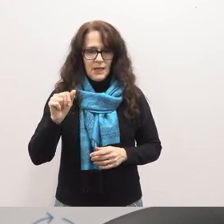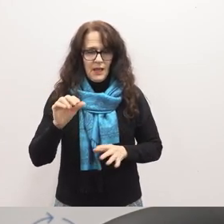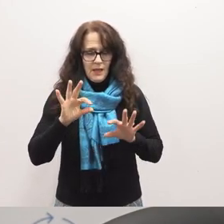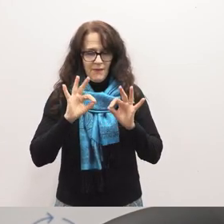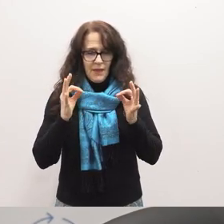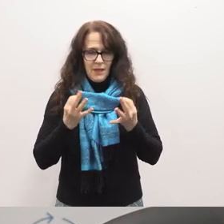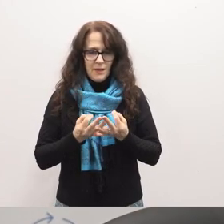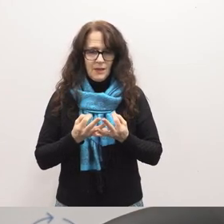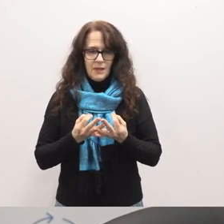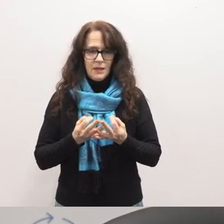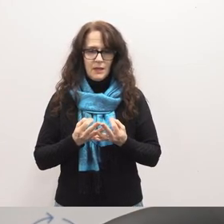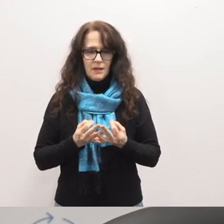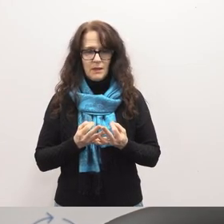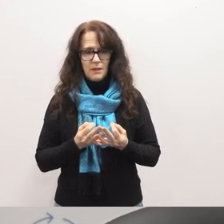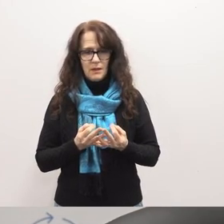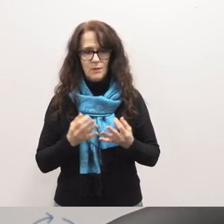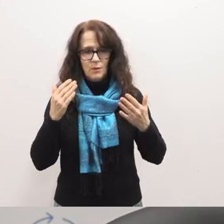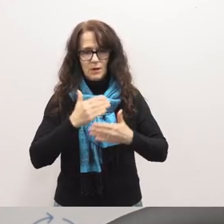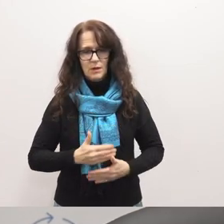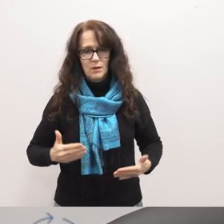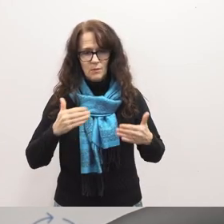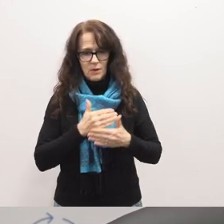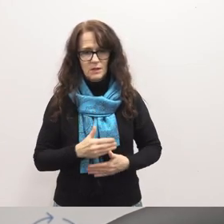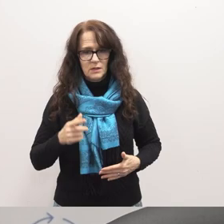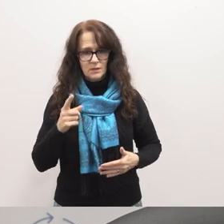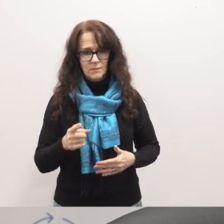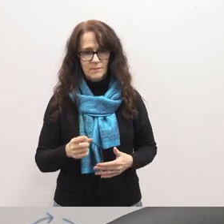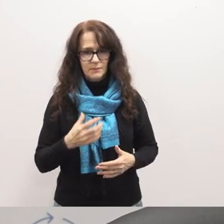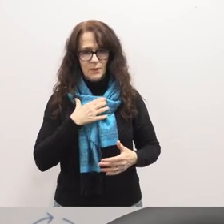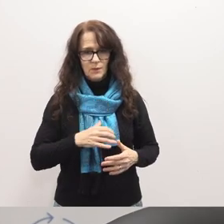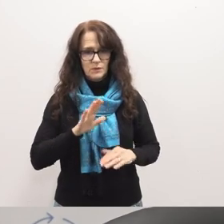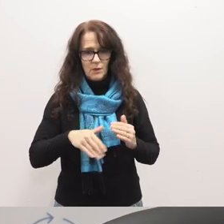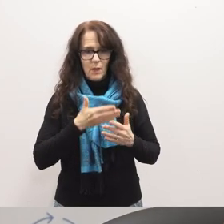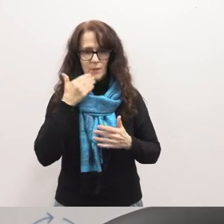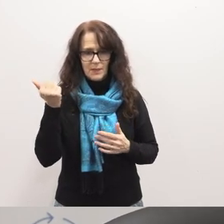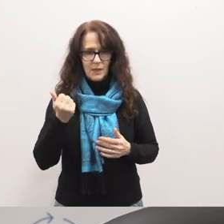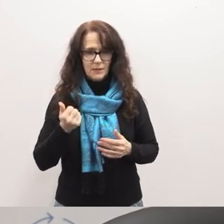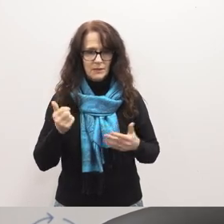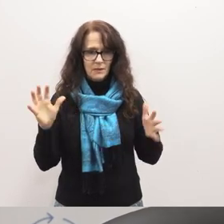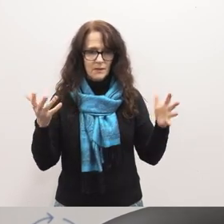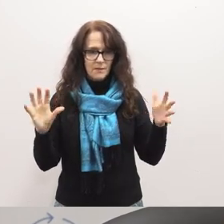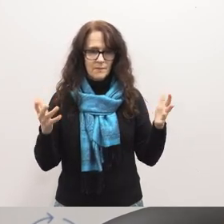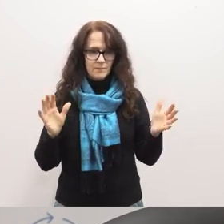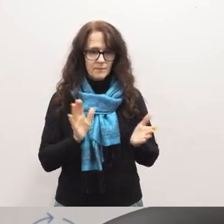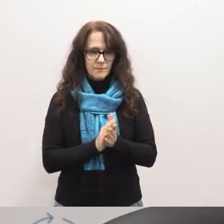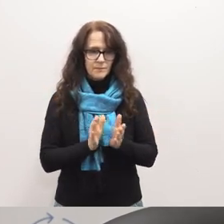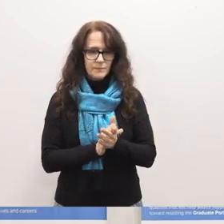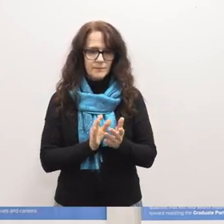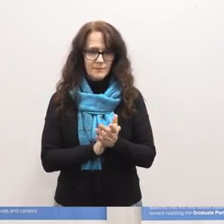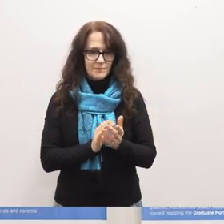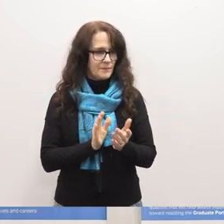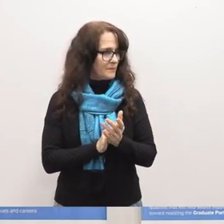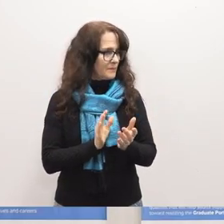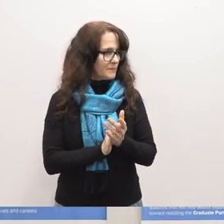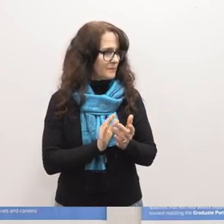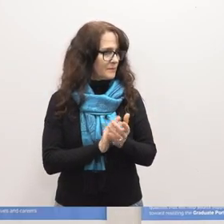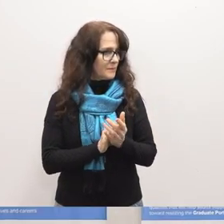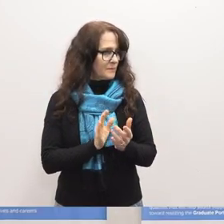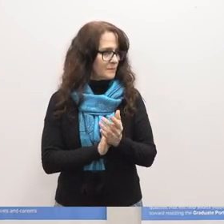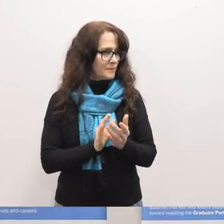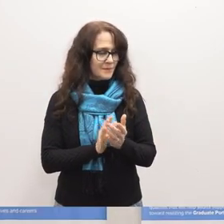family, and we appreciate you and wish you all the best. So can we have a round of applause for...